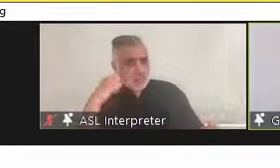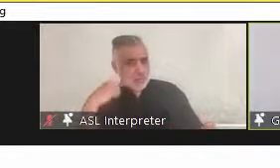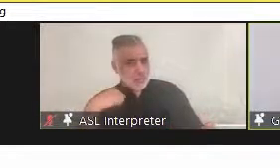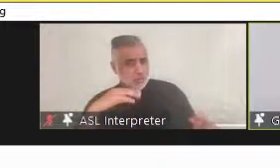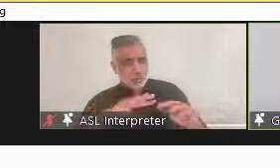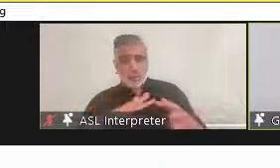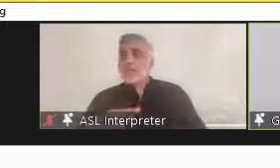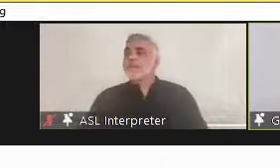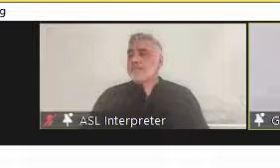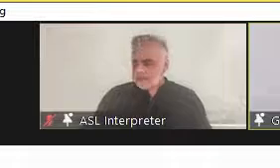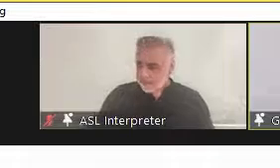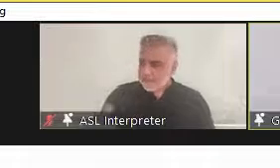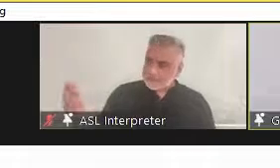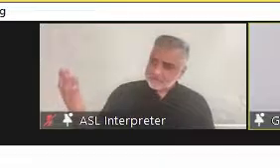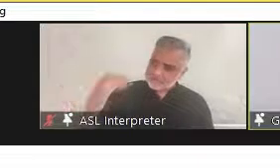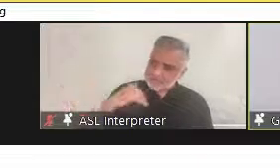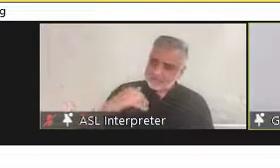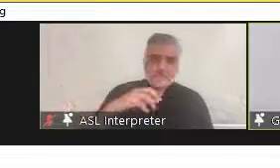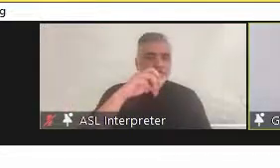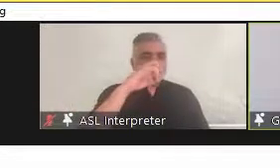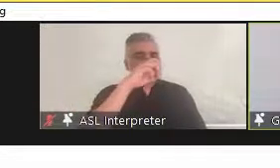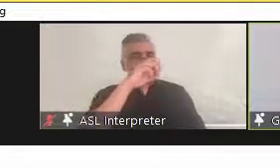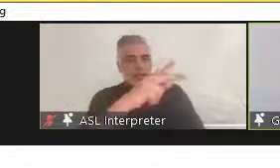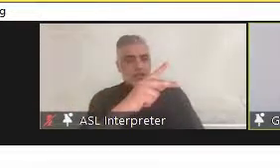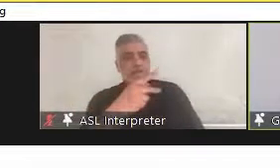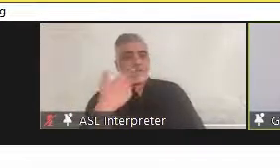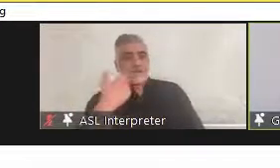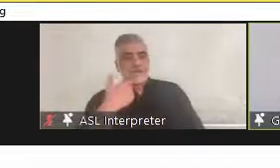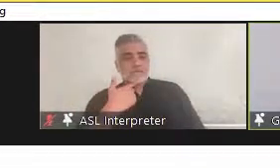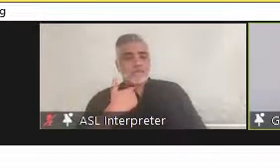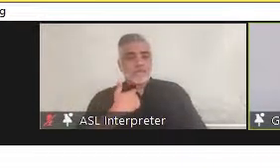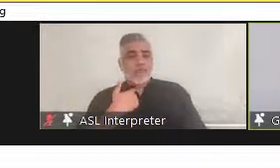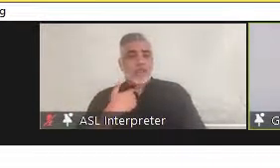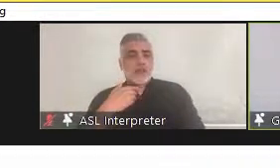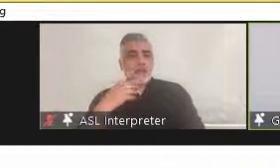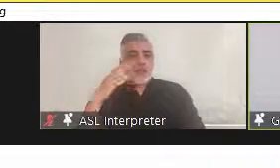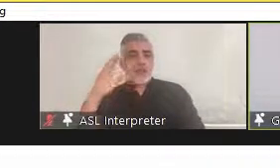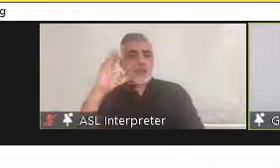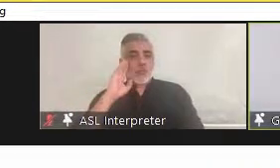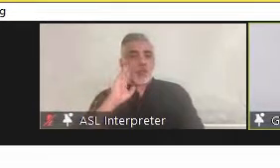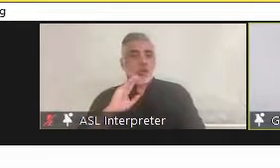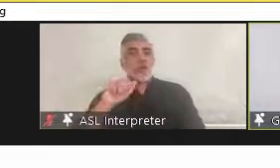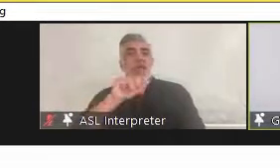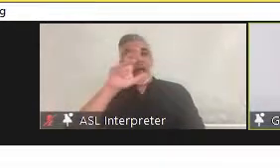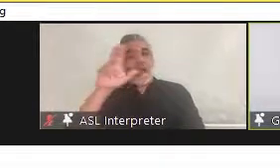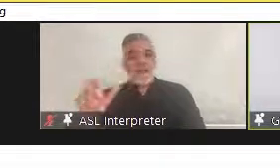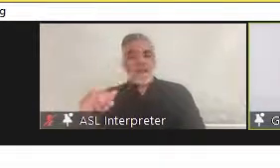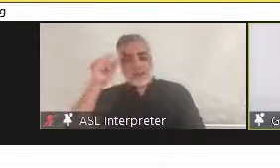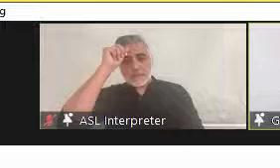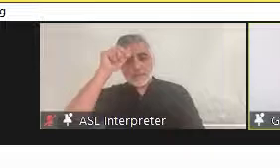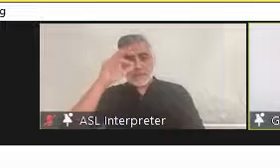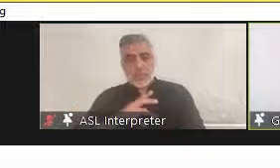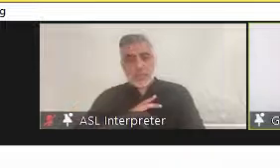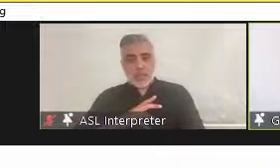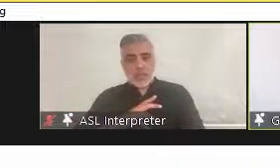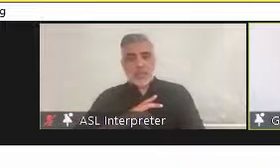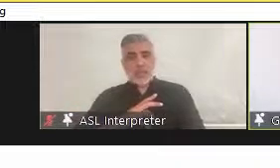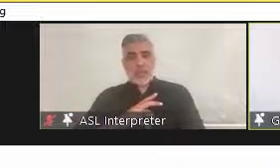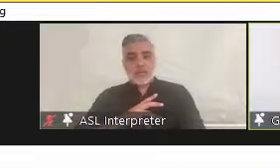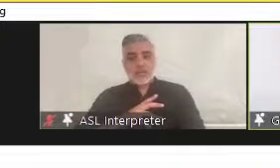can. So yes, I am a brown African man in my early